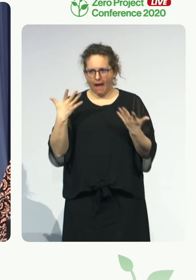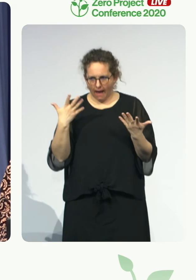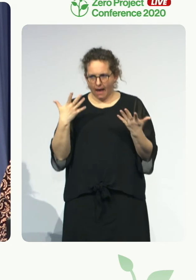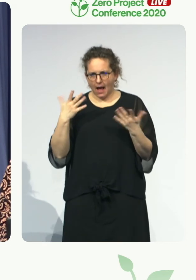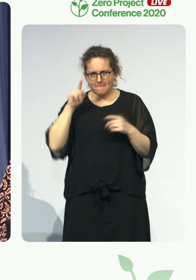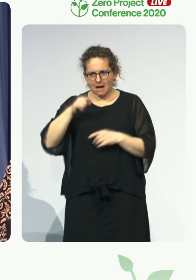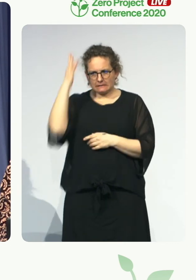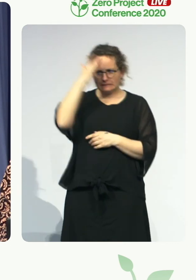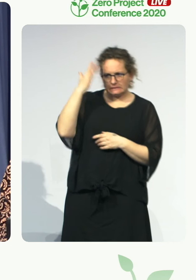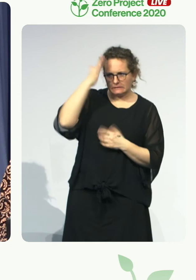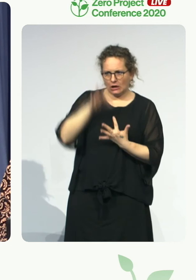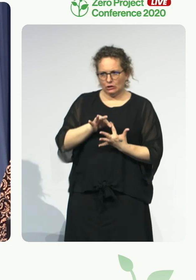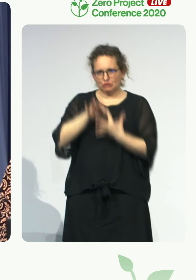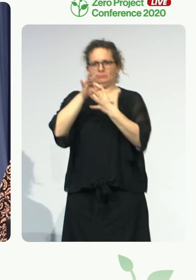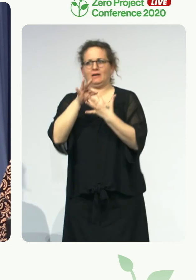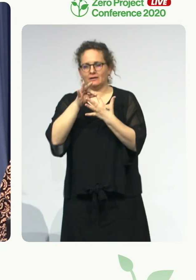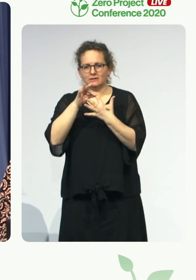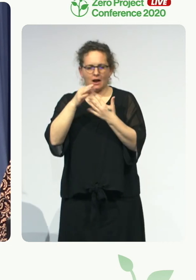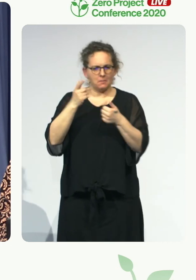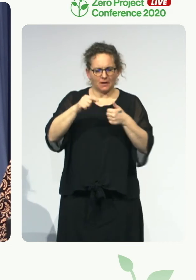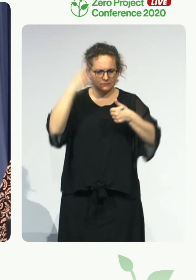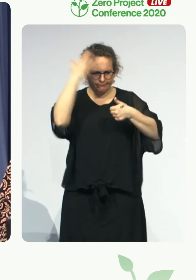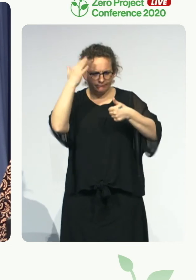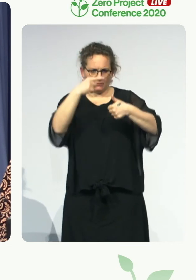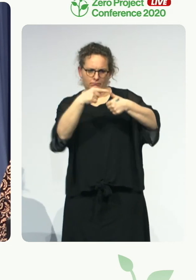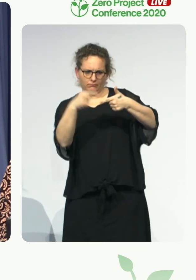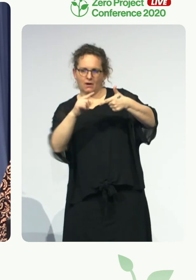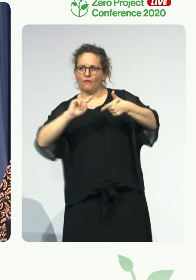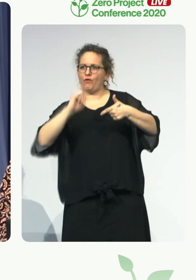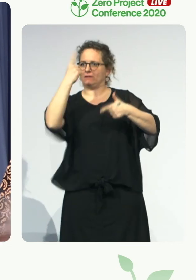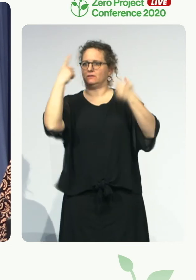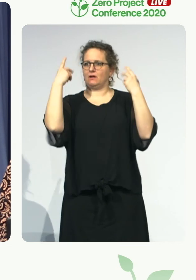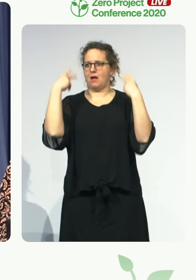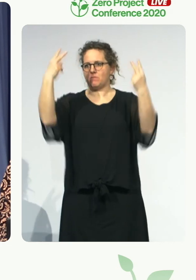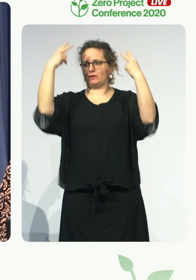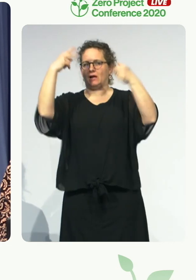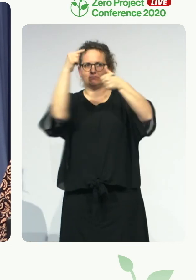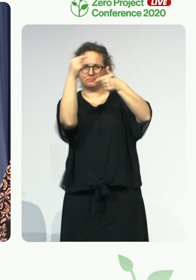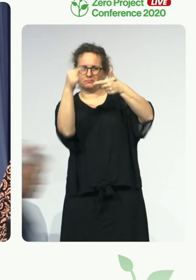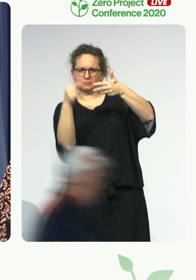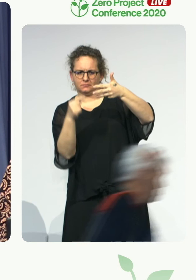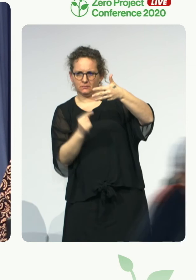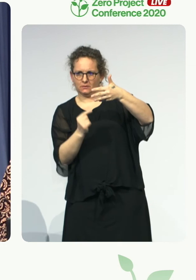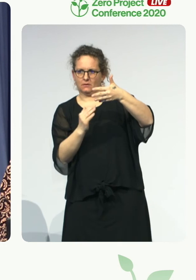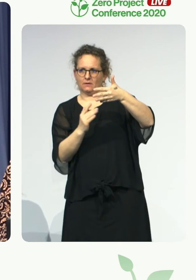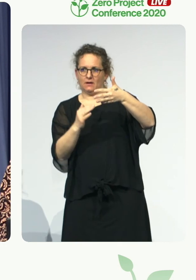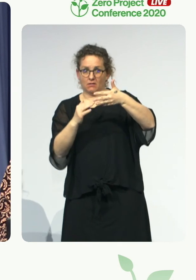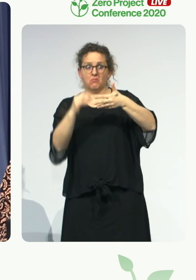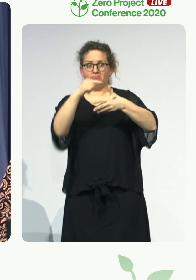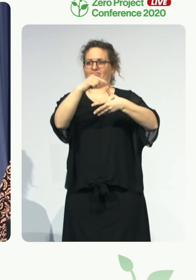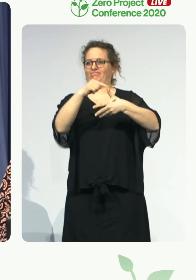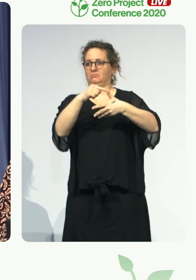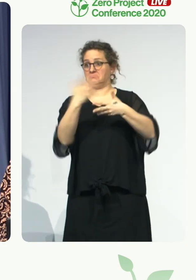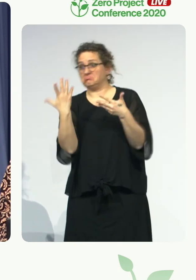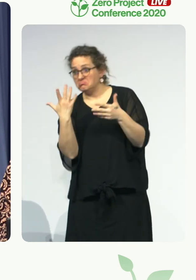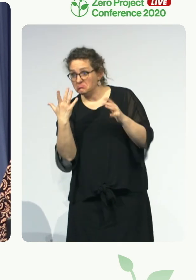providing support to finance inclusive education and people with disabilities in sub-Saharan Africa, including